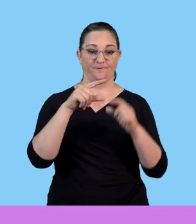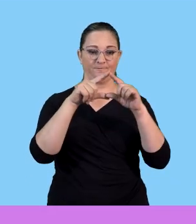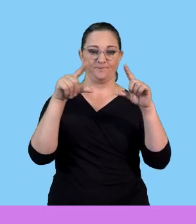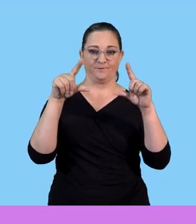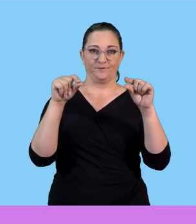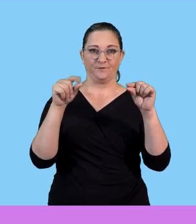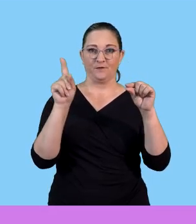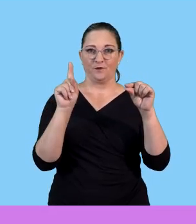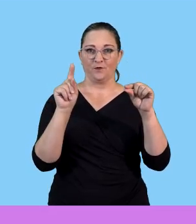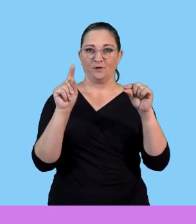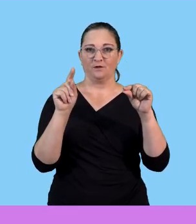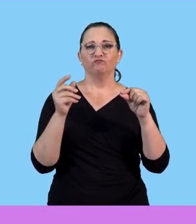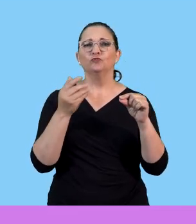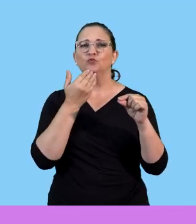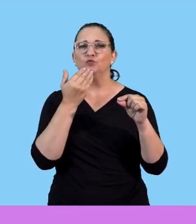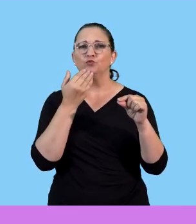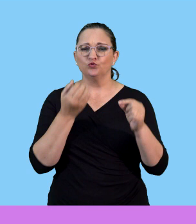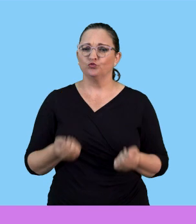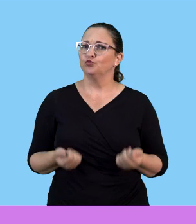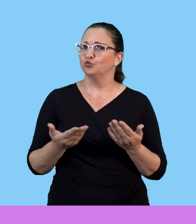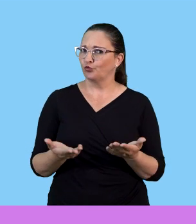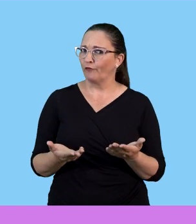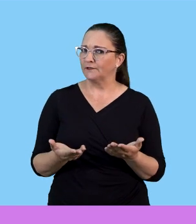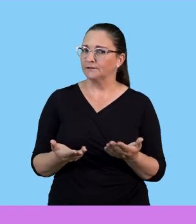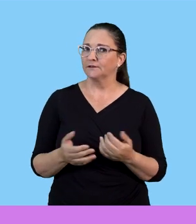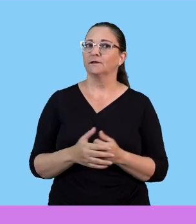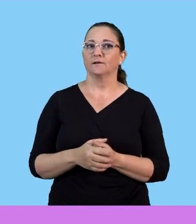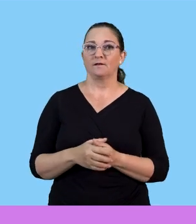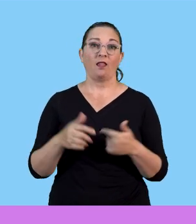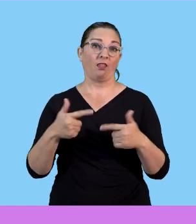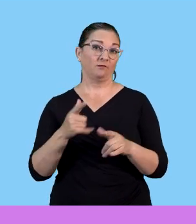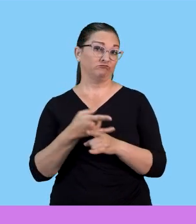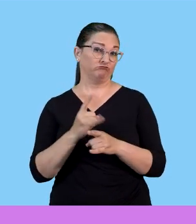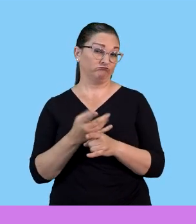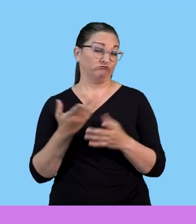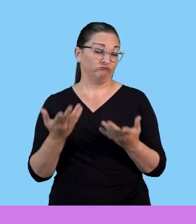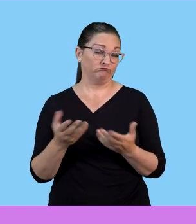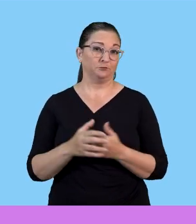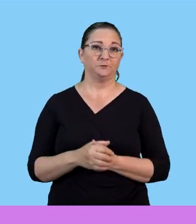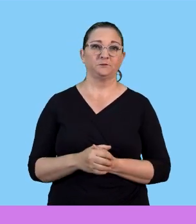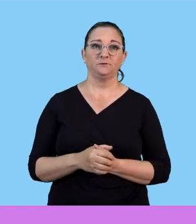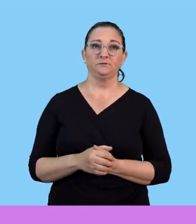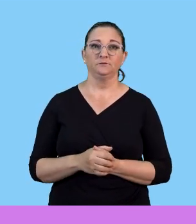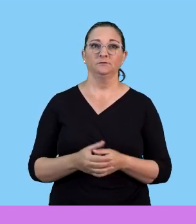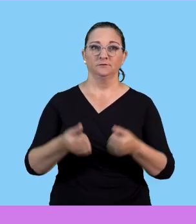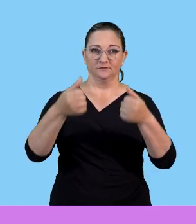So the first part is the service provider. It's Let's